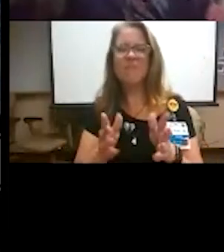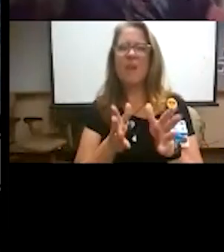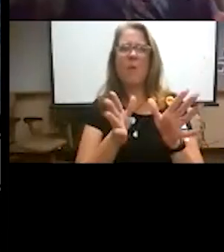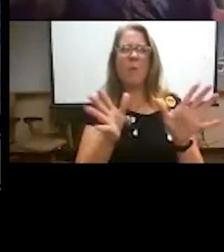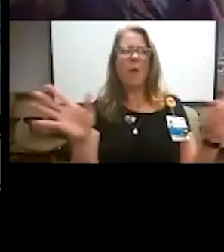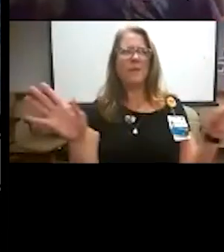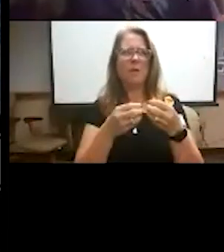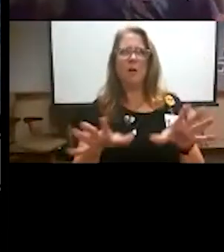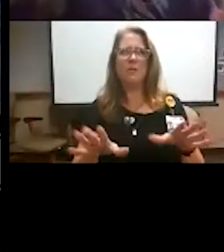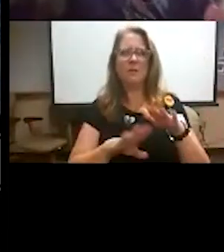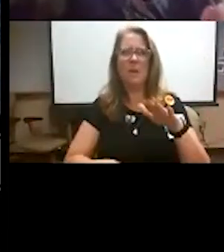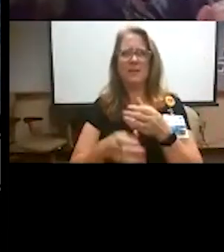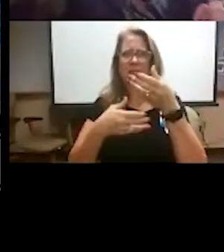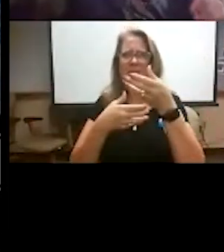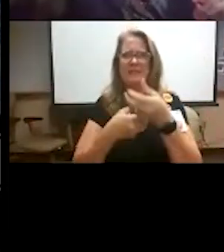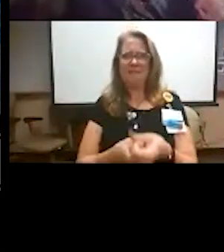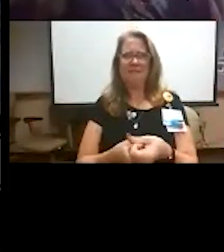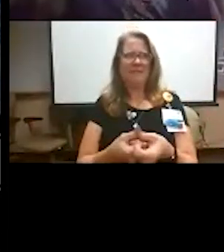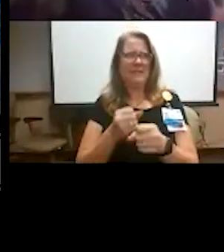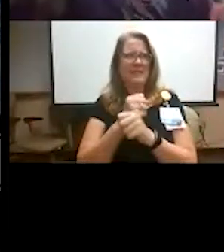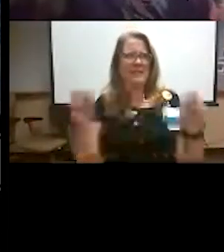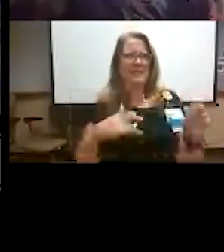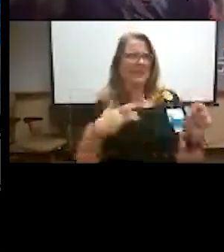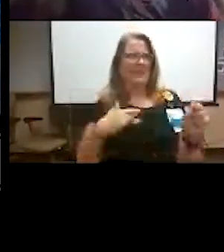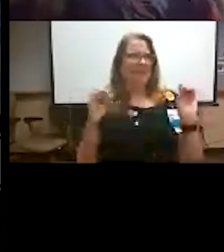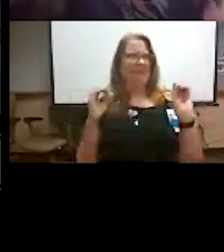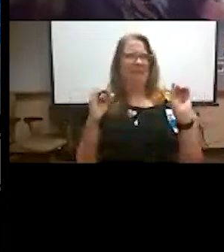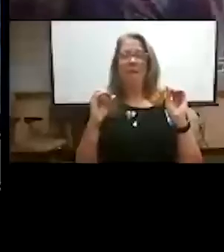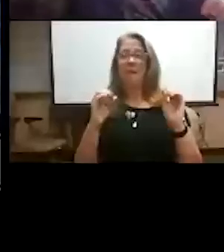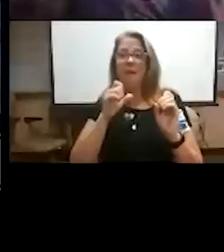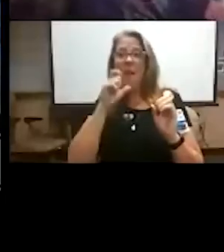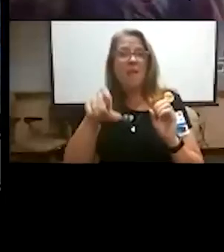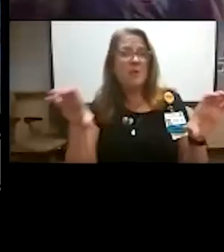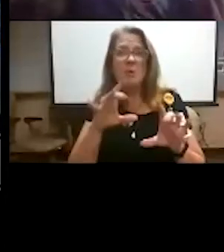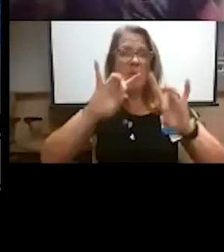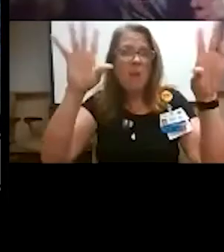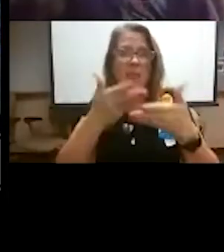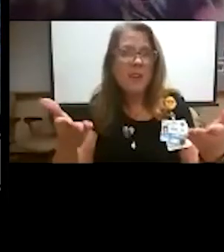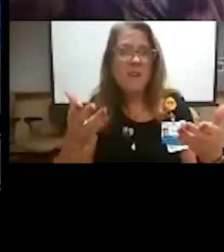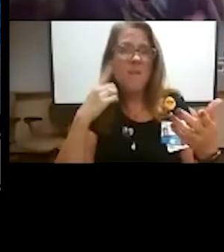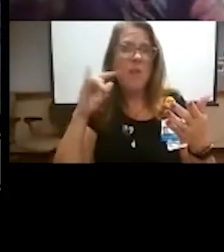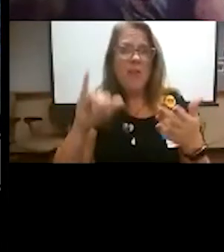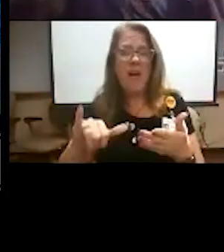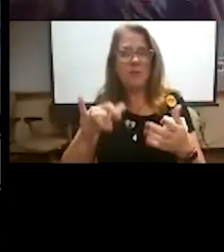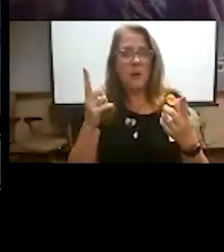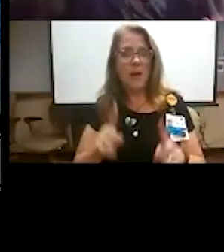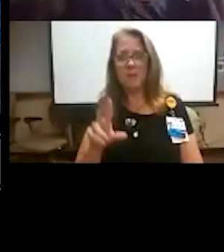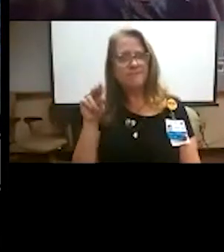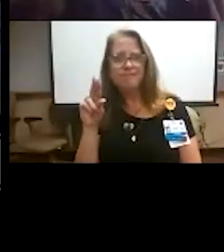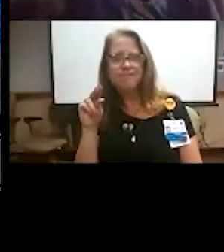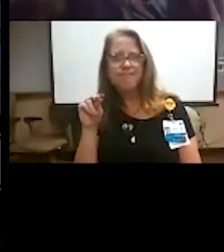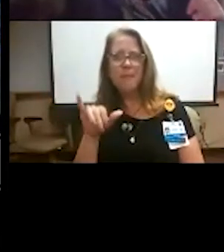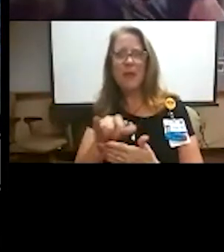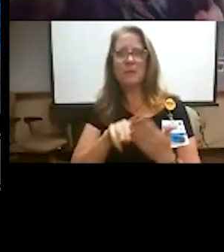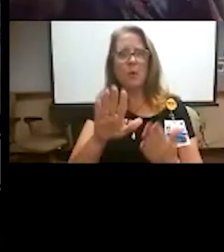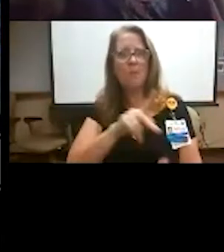of basic safety and trust. Nobody has to do anything bad for that to happen. That's what your patients